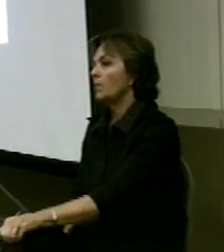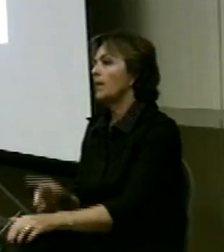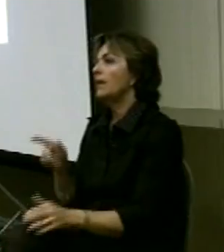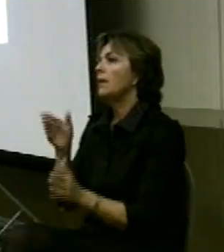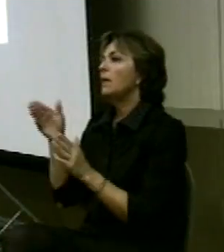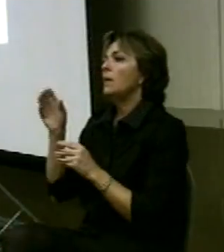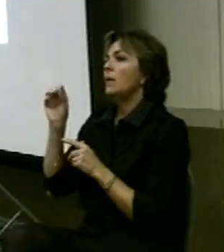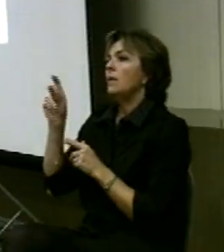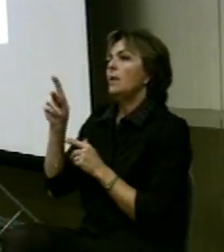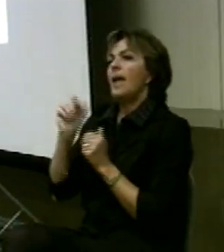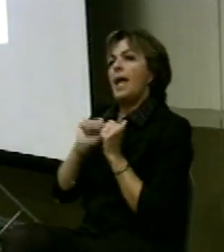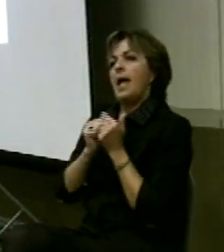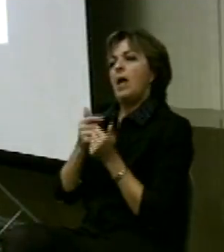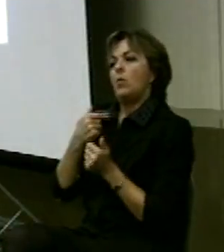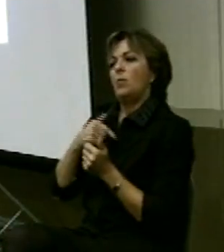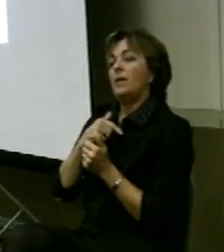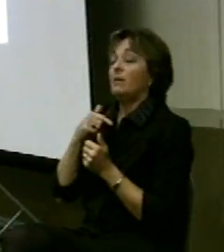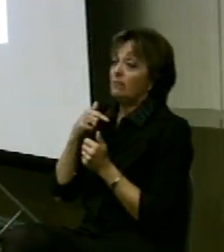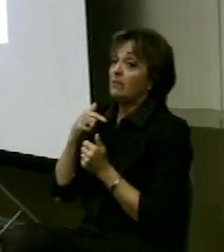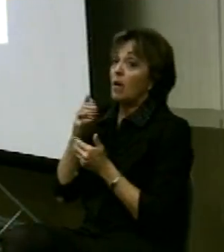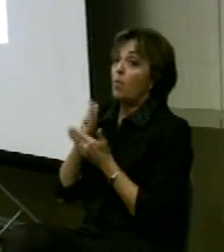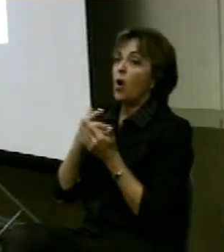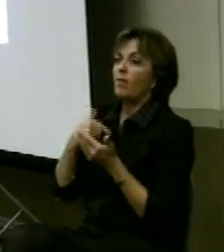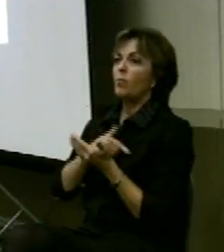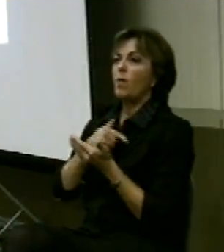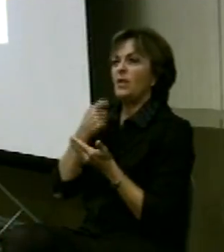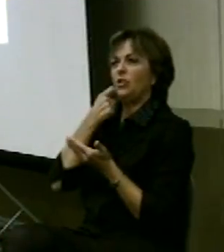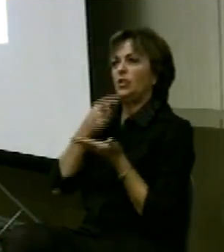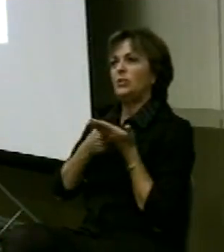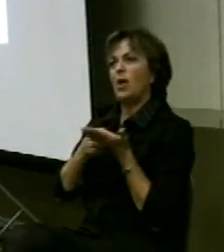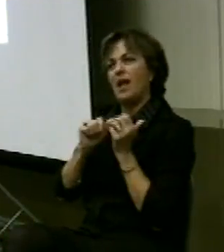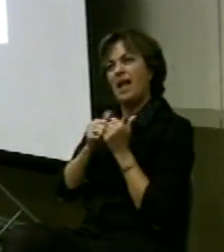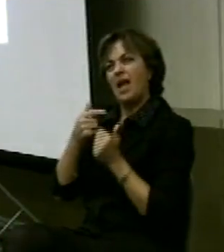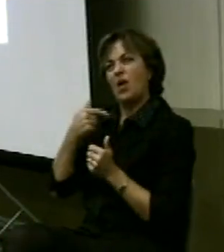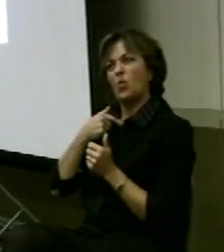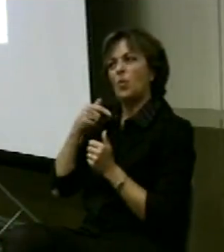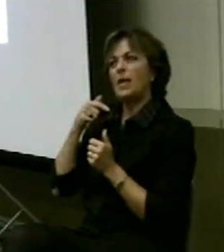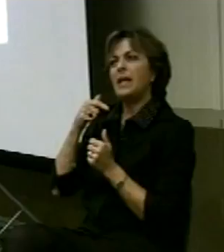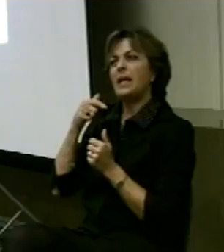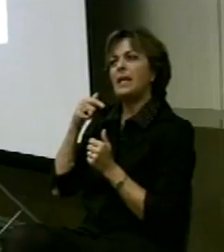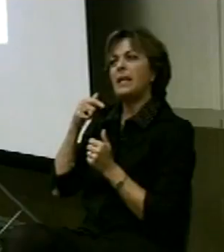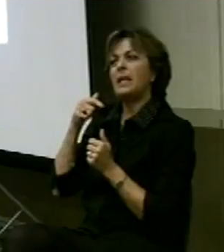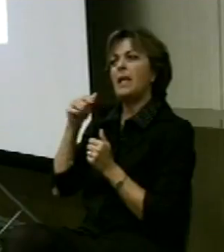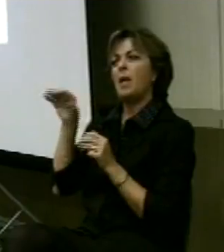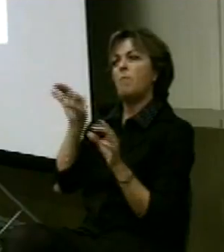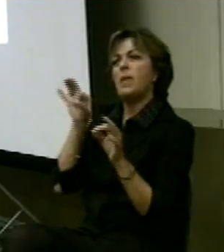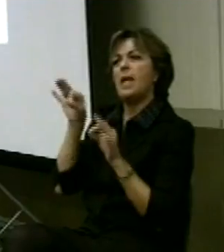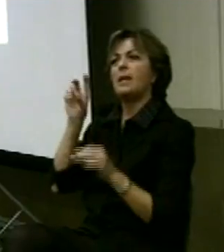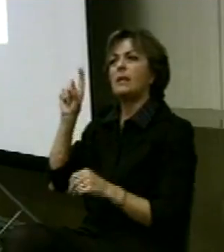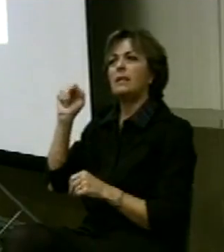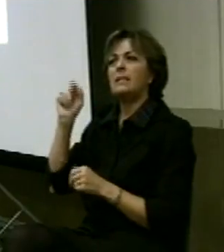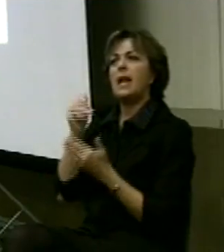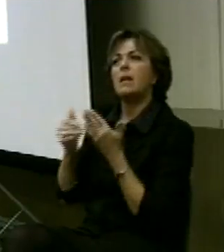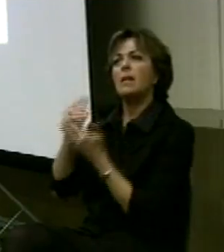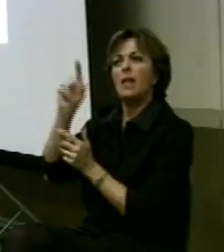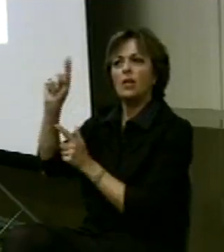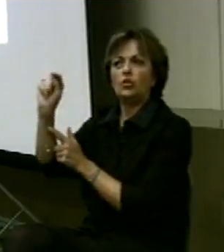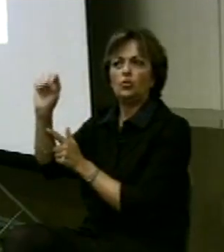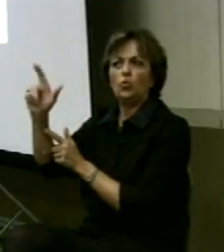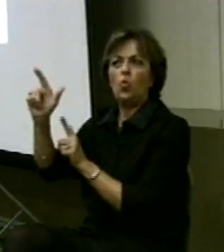Okay, so how do we, this is part of what we were just talking about, how do we pick our data collection tool?